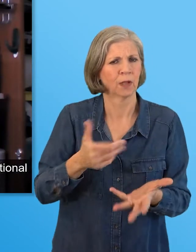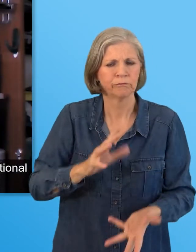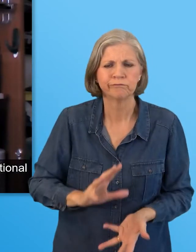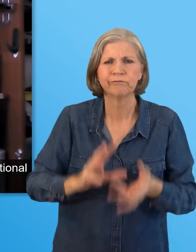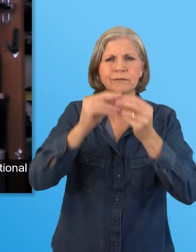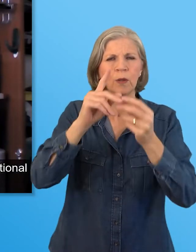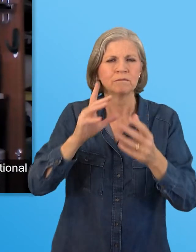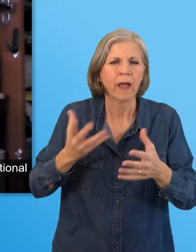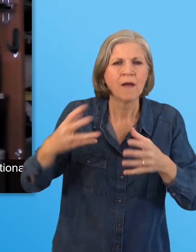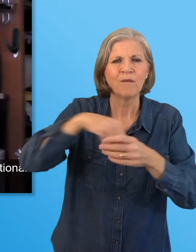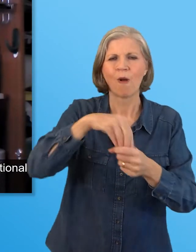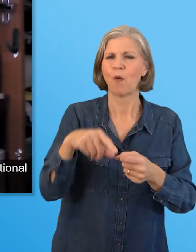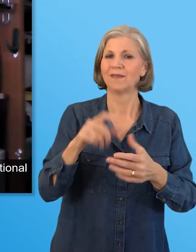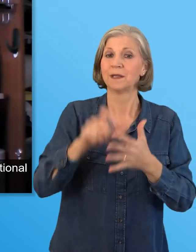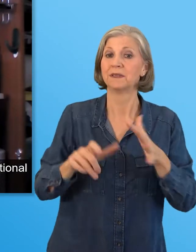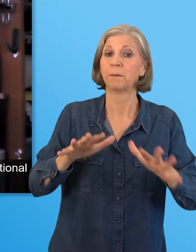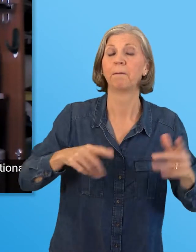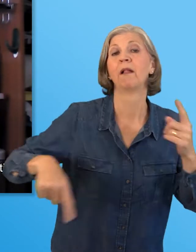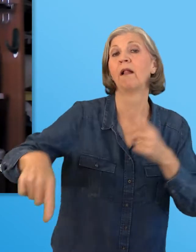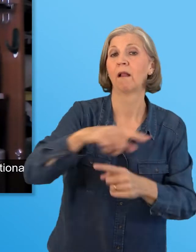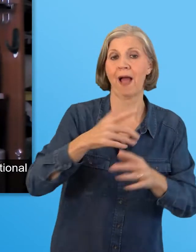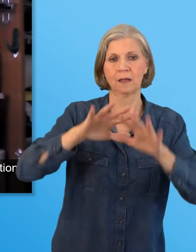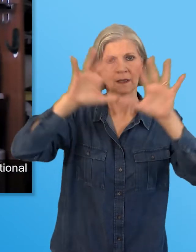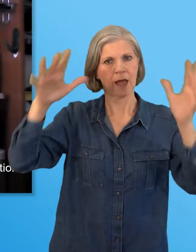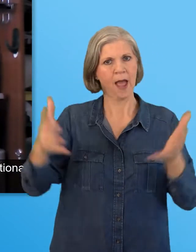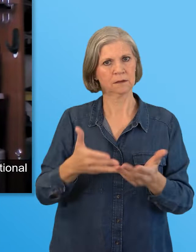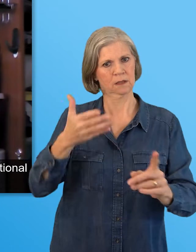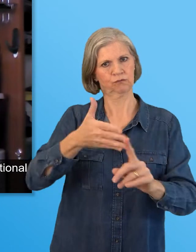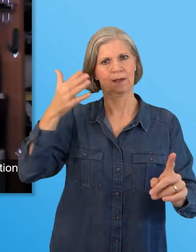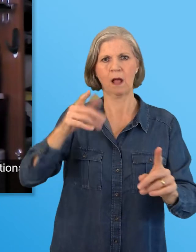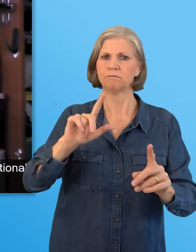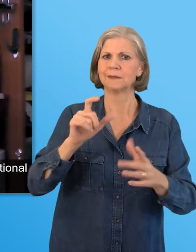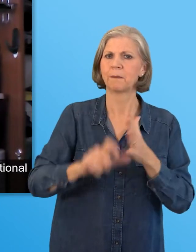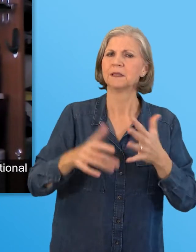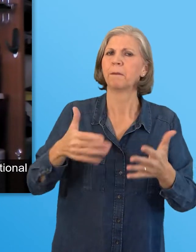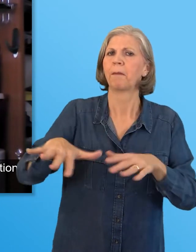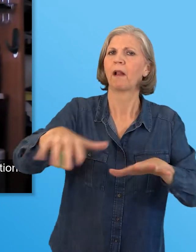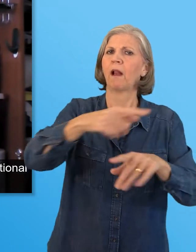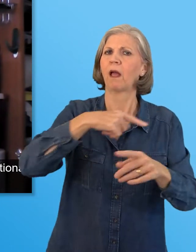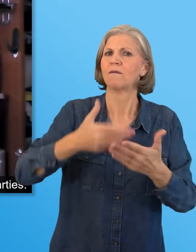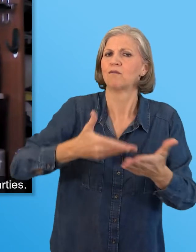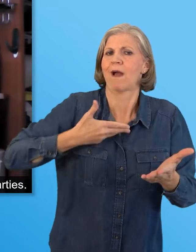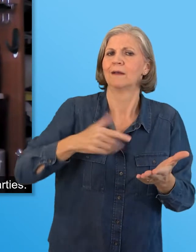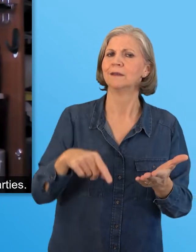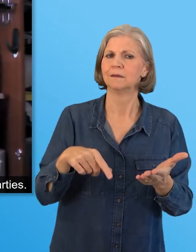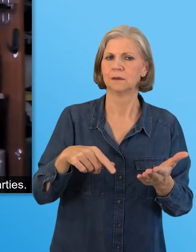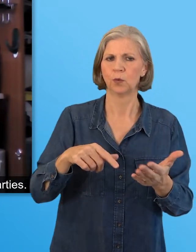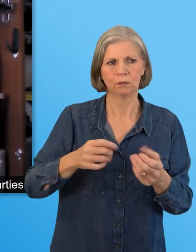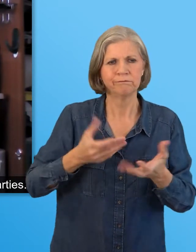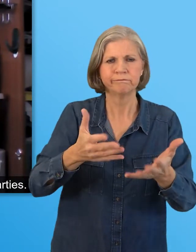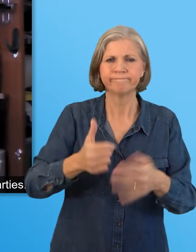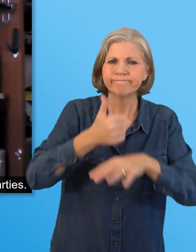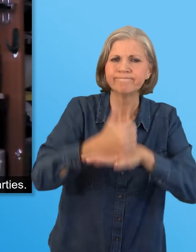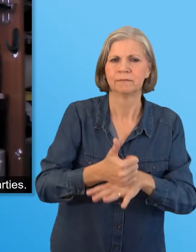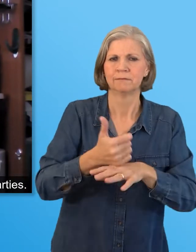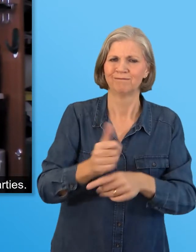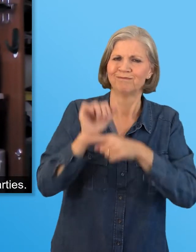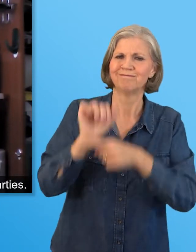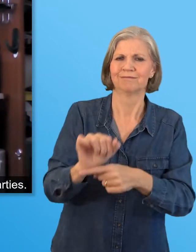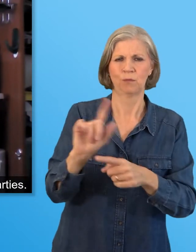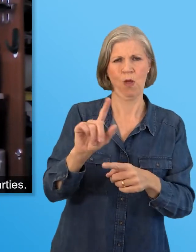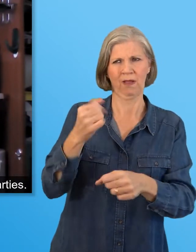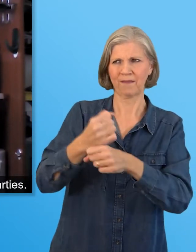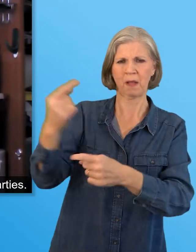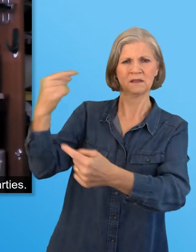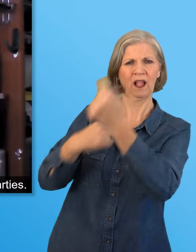with the involvement of disabled people and is an international recognition of disabled people's rights, providing a framework to help